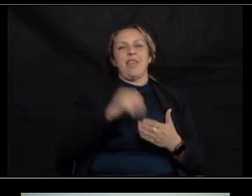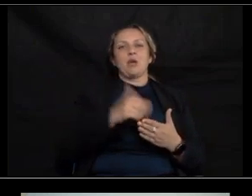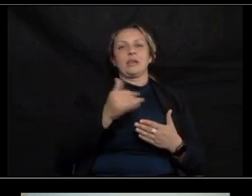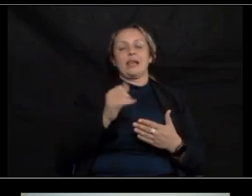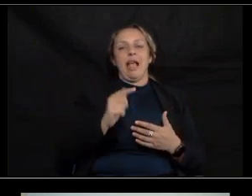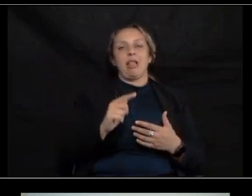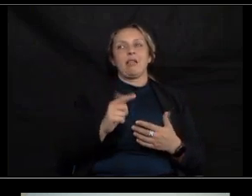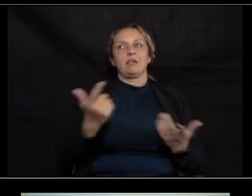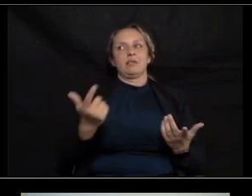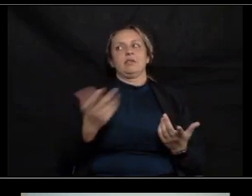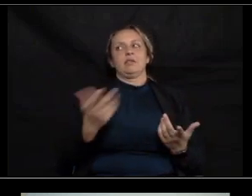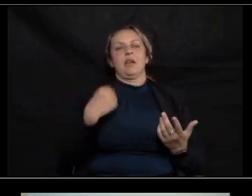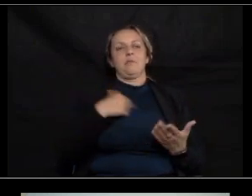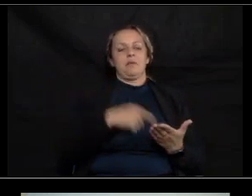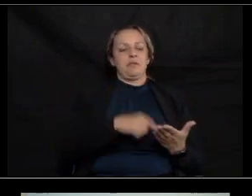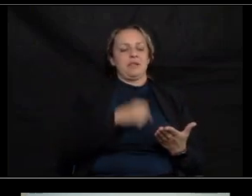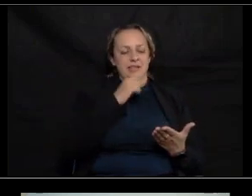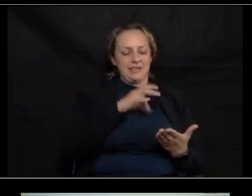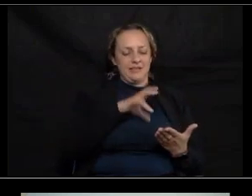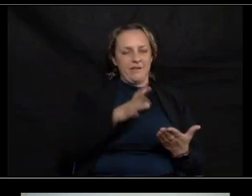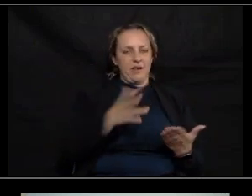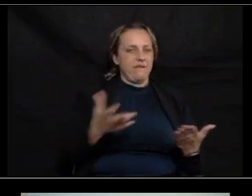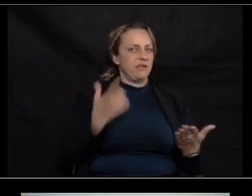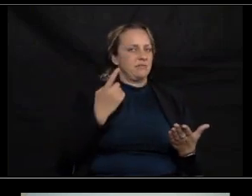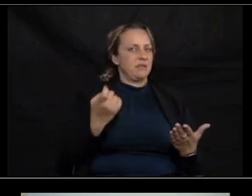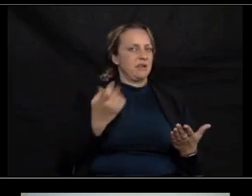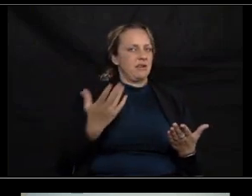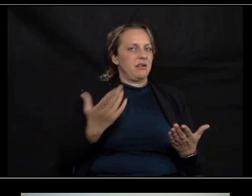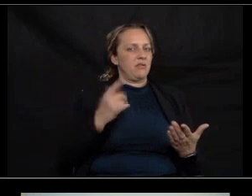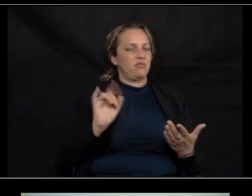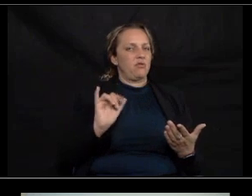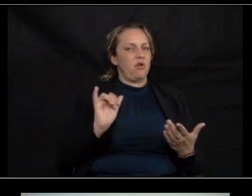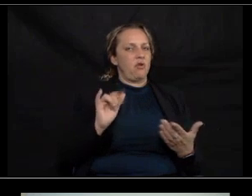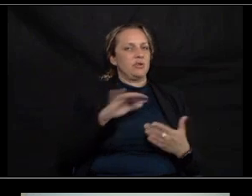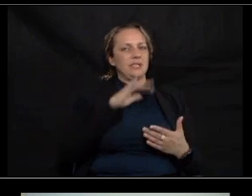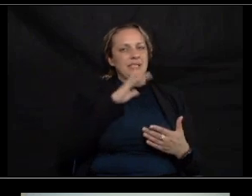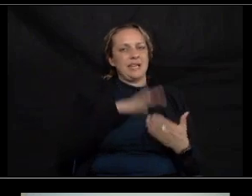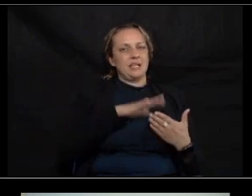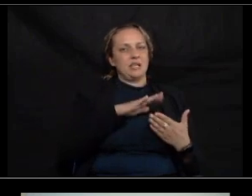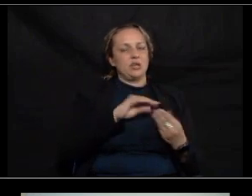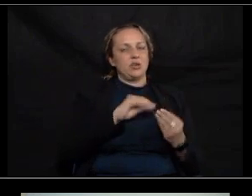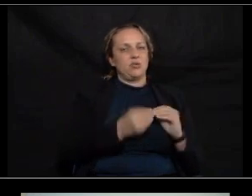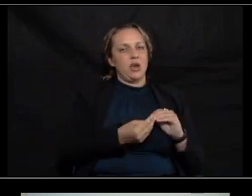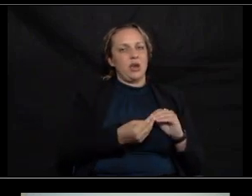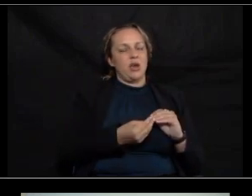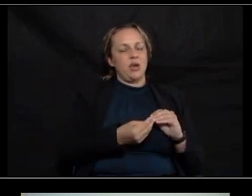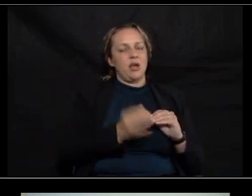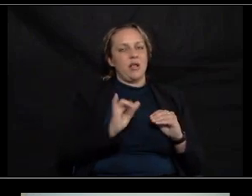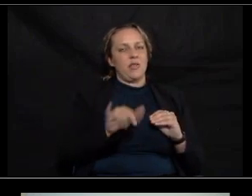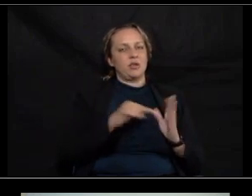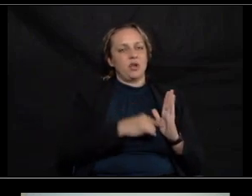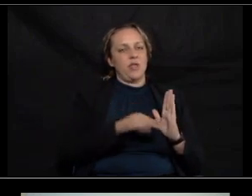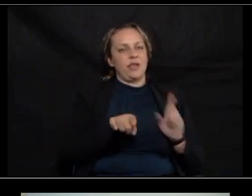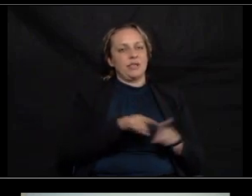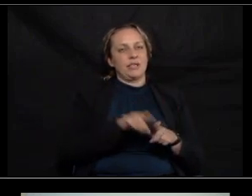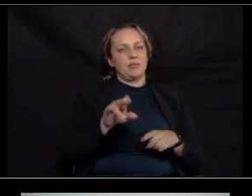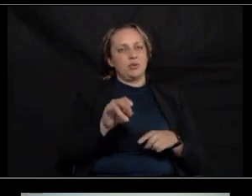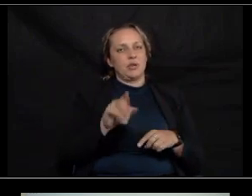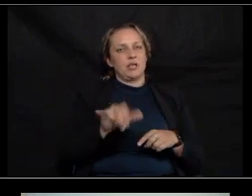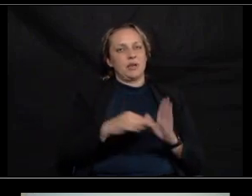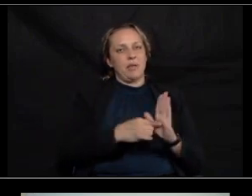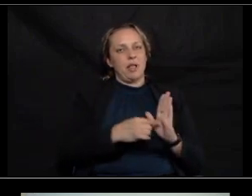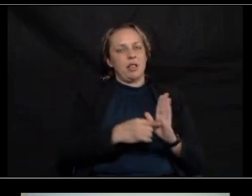$10,000 gallons. And my bill's not 75, it's because there's also the sanitation rate that is on that same utility